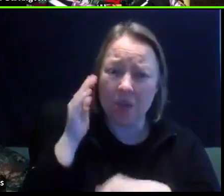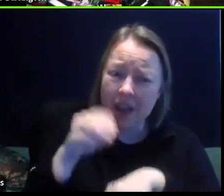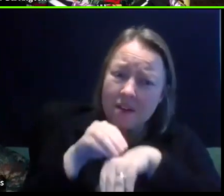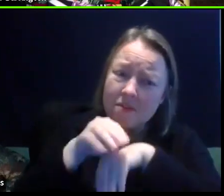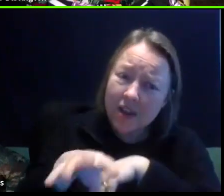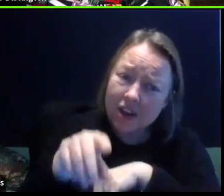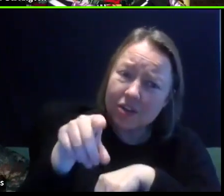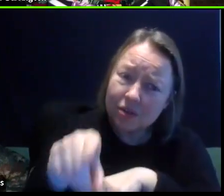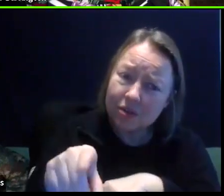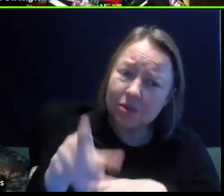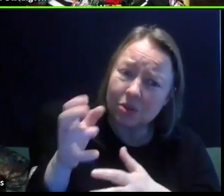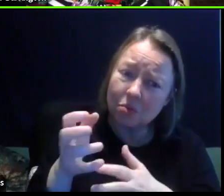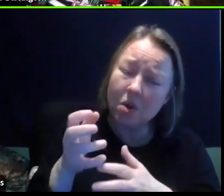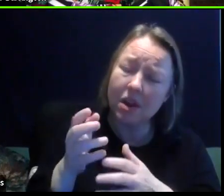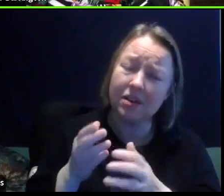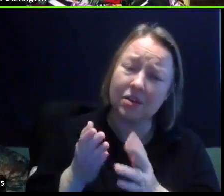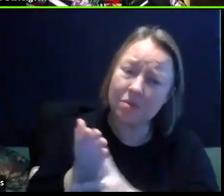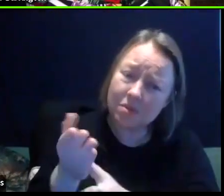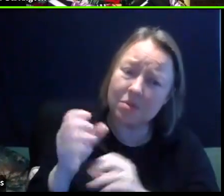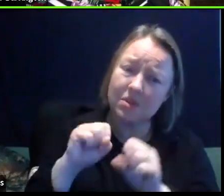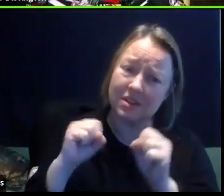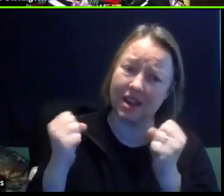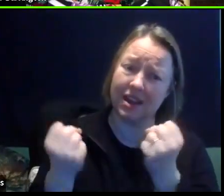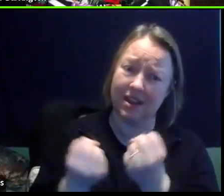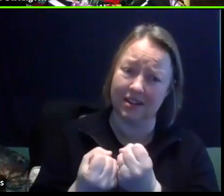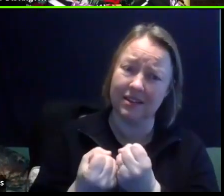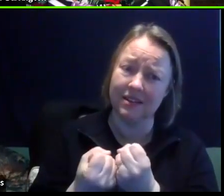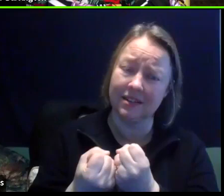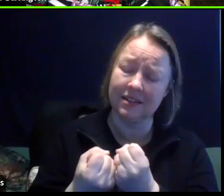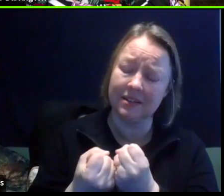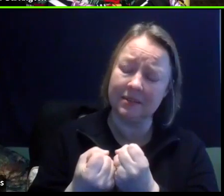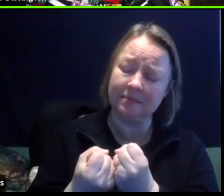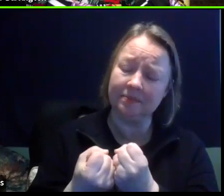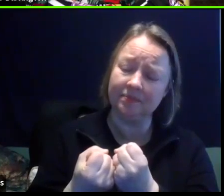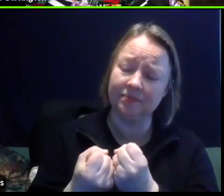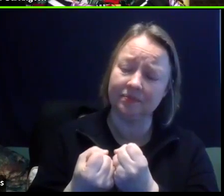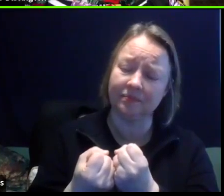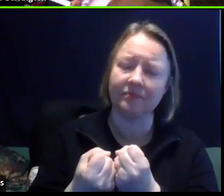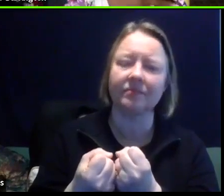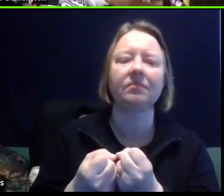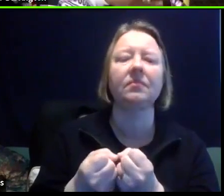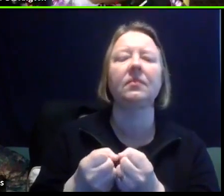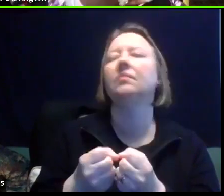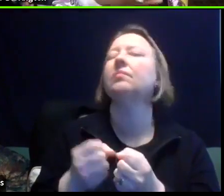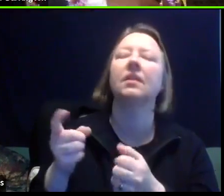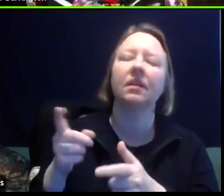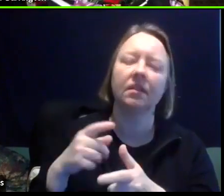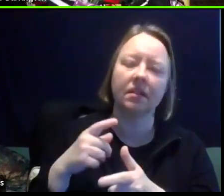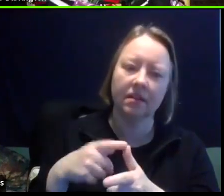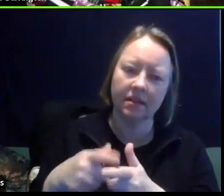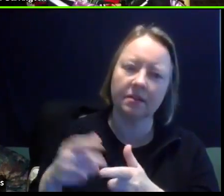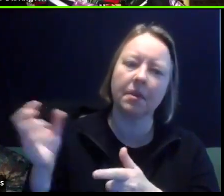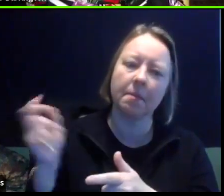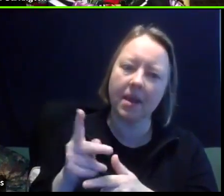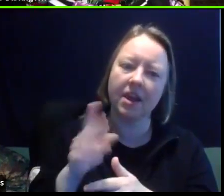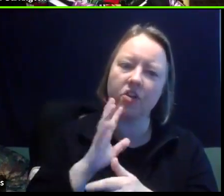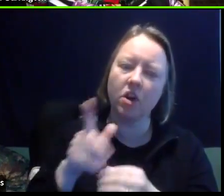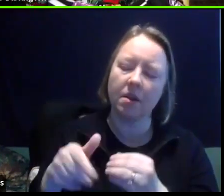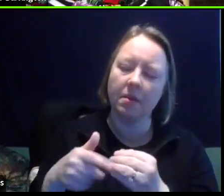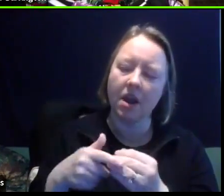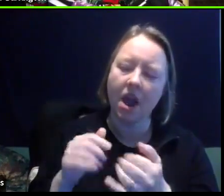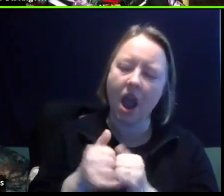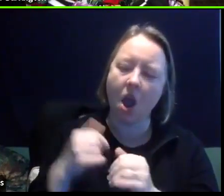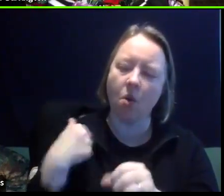you want to move through society. And then we came back and we talked about how we